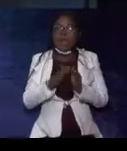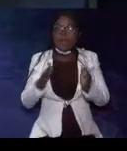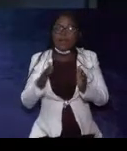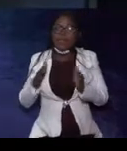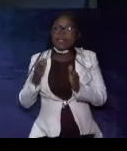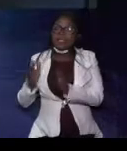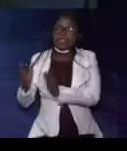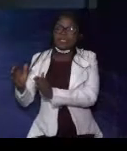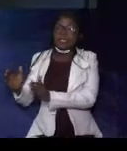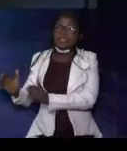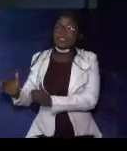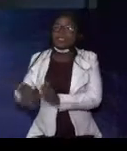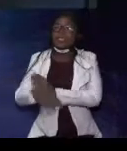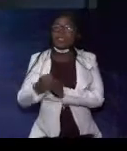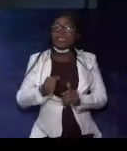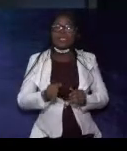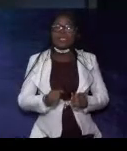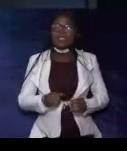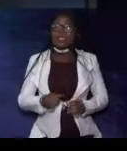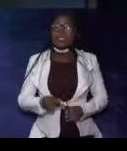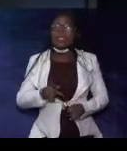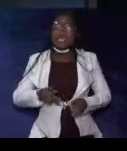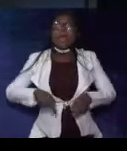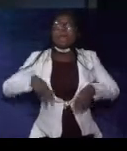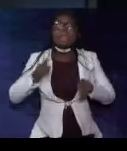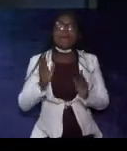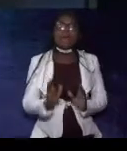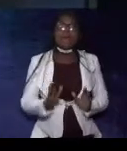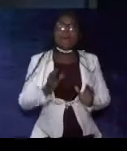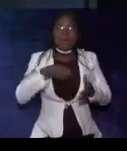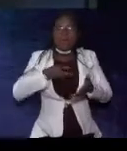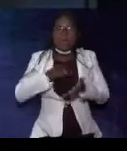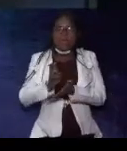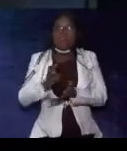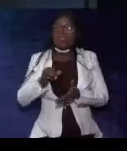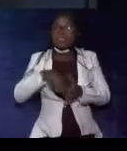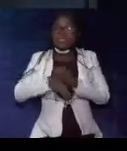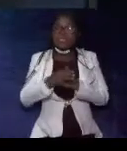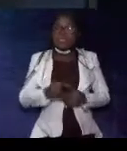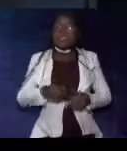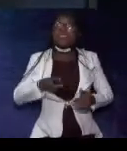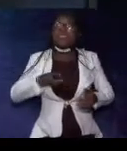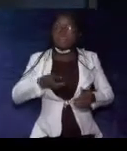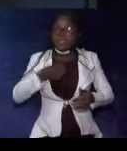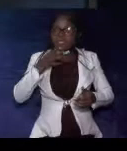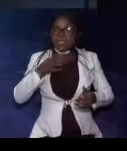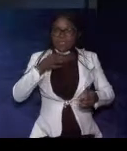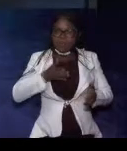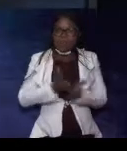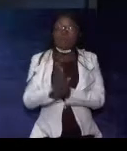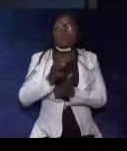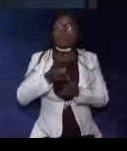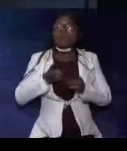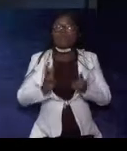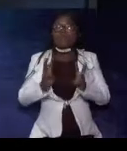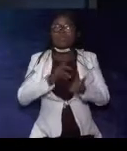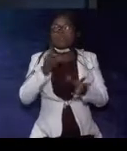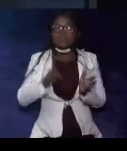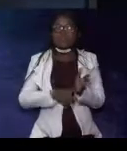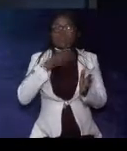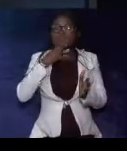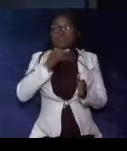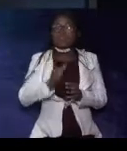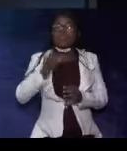Because we have arranged each digit in its appropriate place. And then we have given each place appropriate